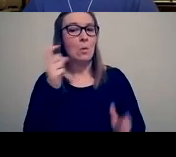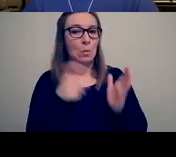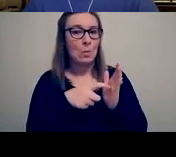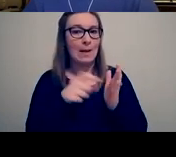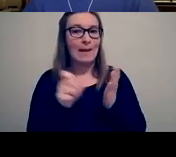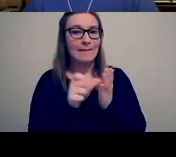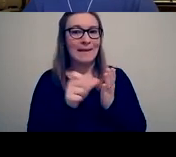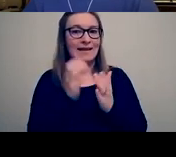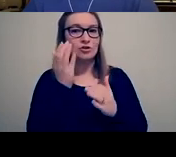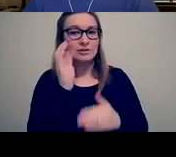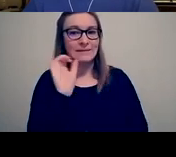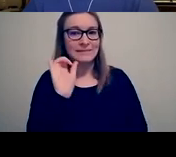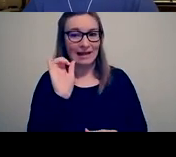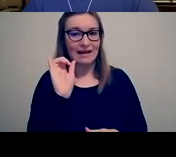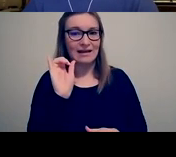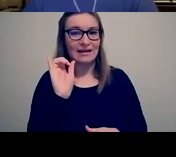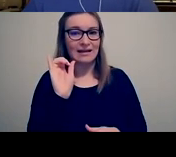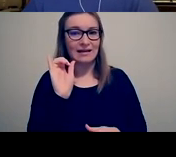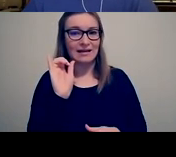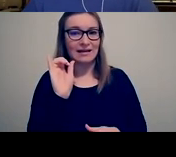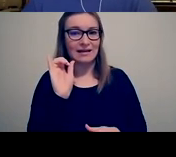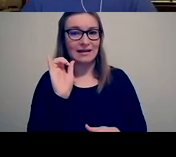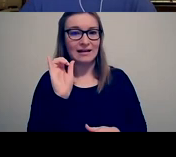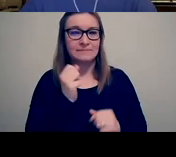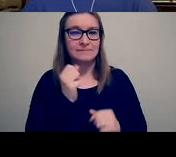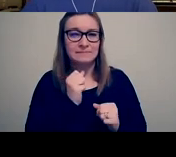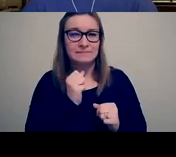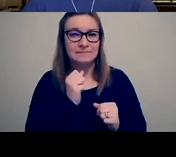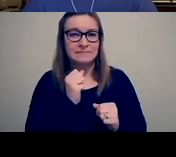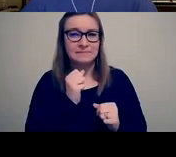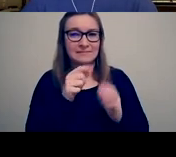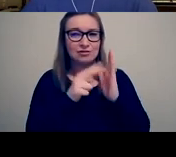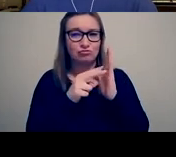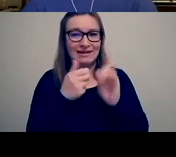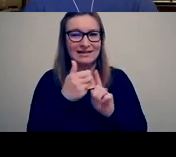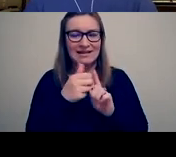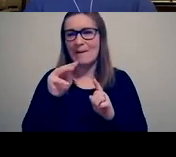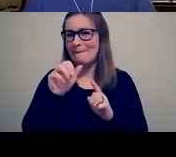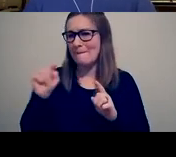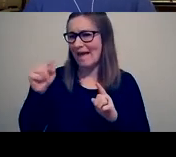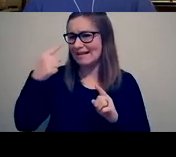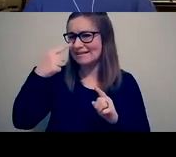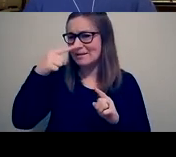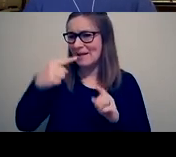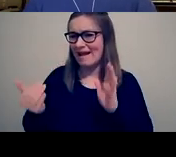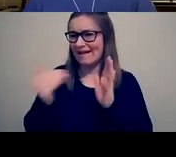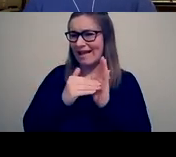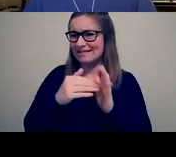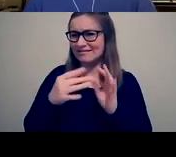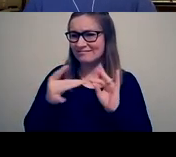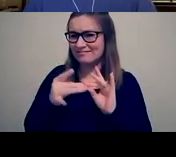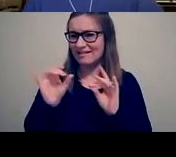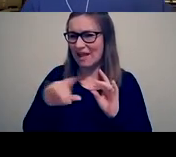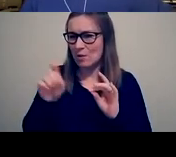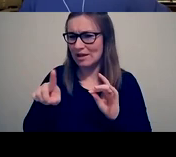page did. Let's see. From $40,000 link chef power. Wait, can you rephrase that, Matt? I mean, I'm sorry. Say that again. Versus a